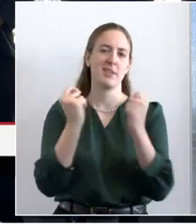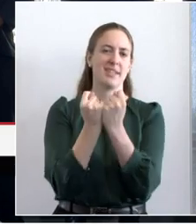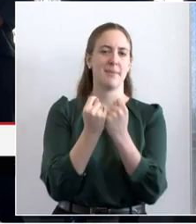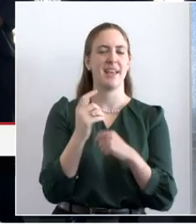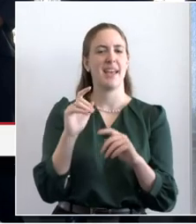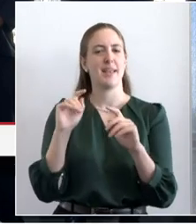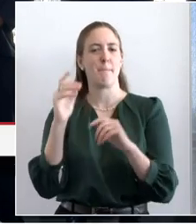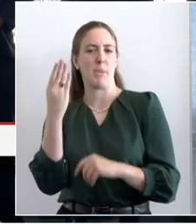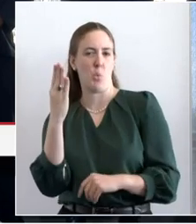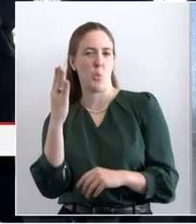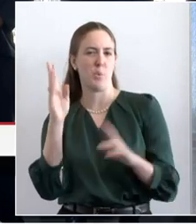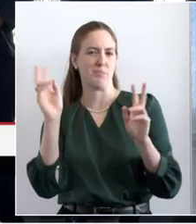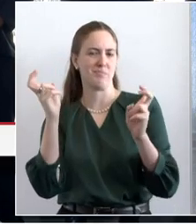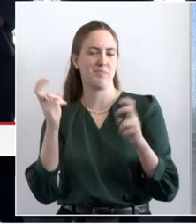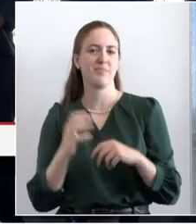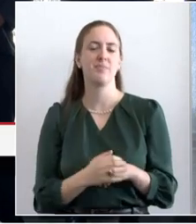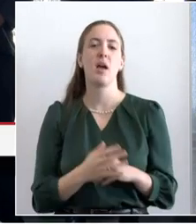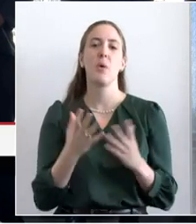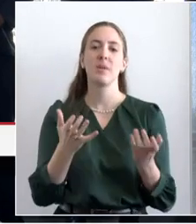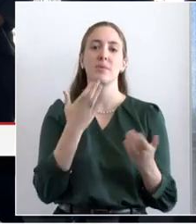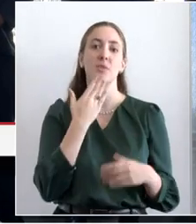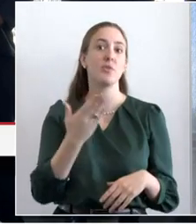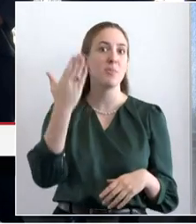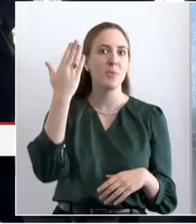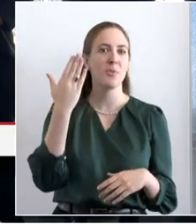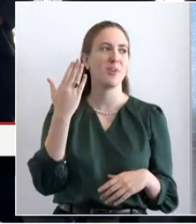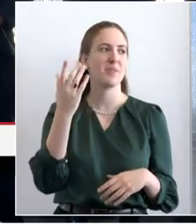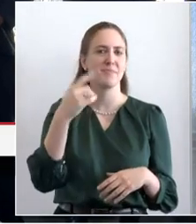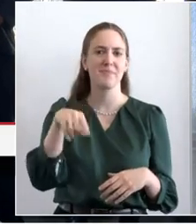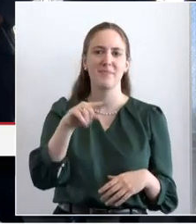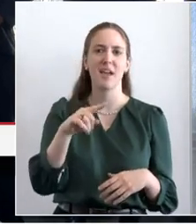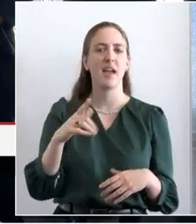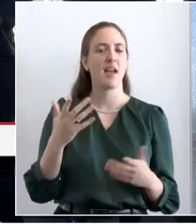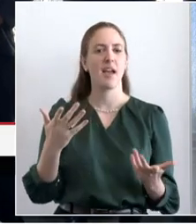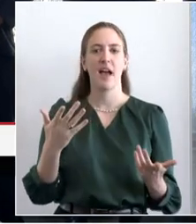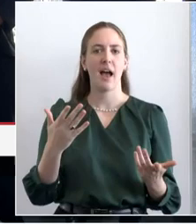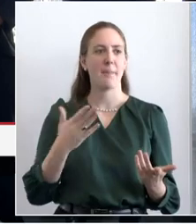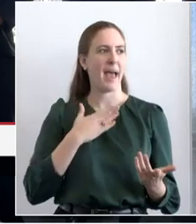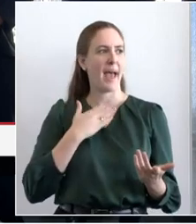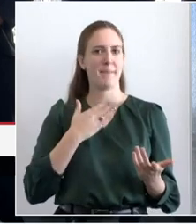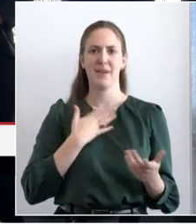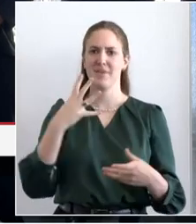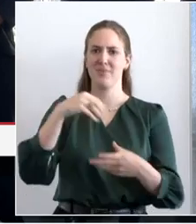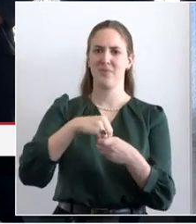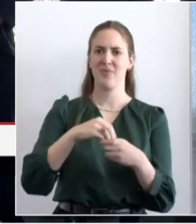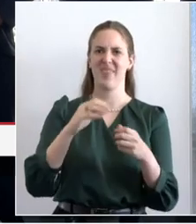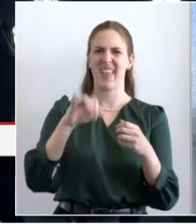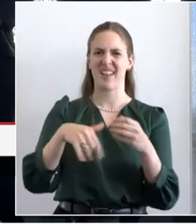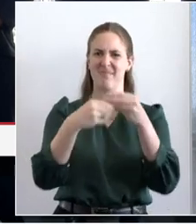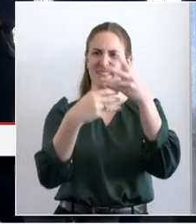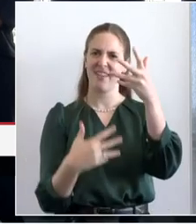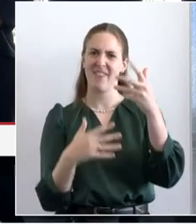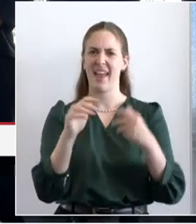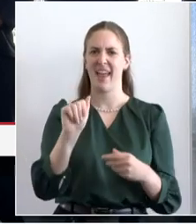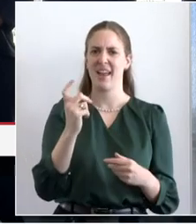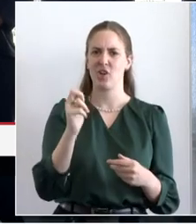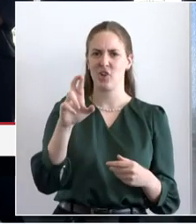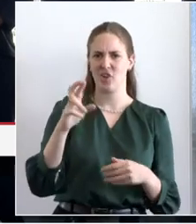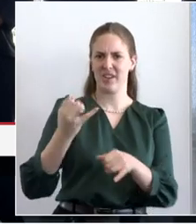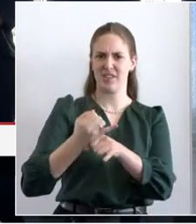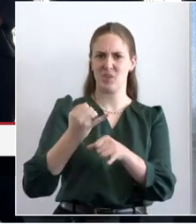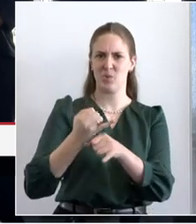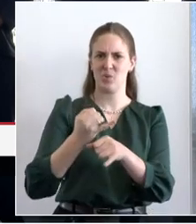So I want to say good morning to you. And we are very, very happy to be one of those anchor institutions and utilities